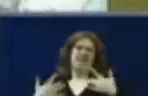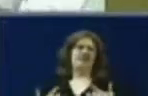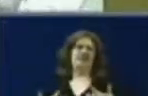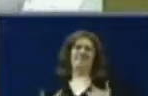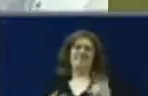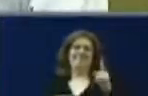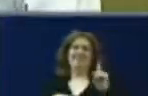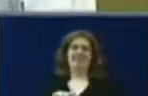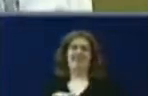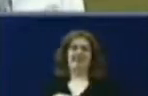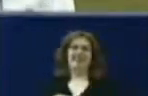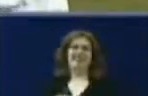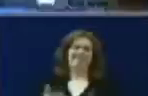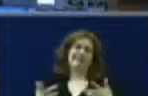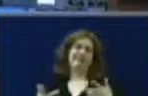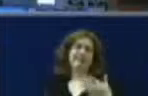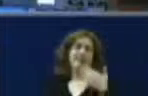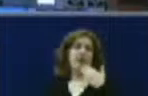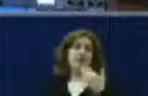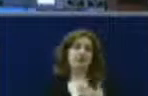Thank you.